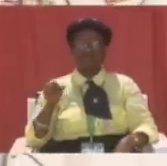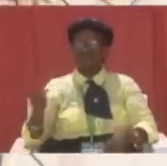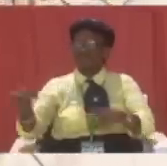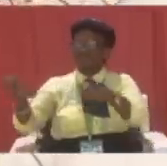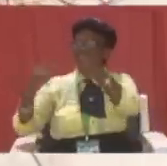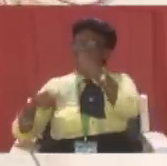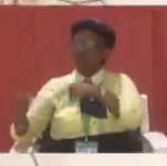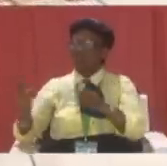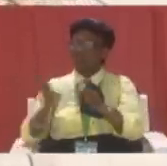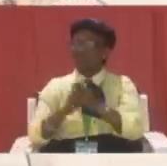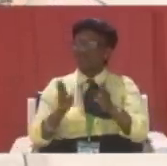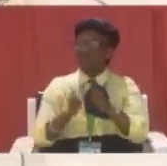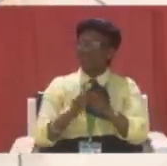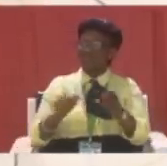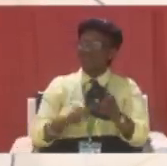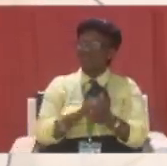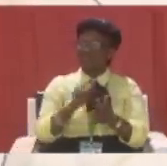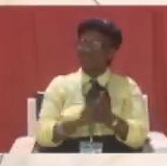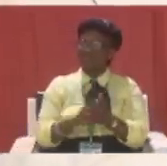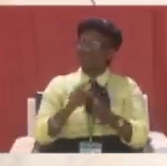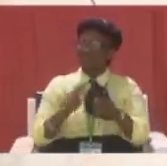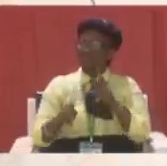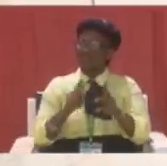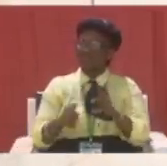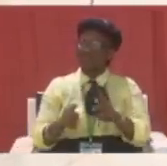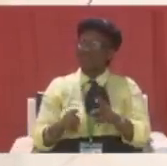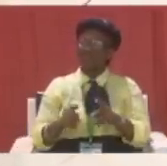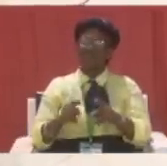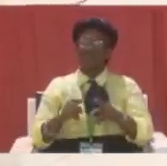quickly. Thank you.